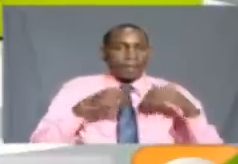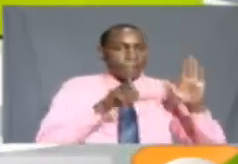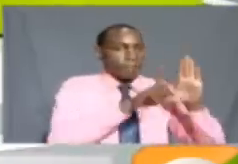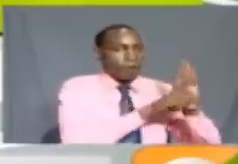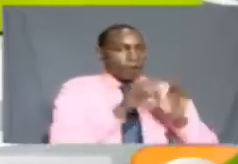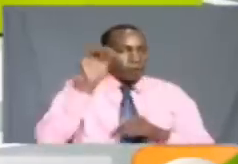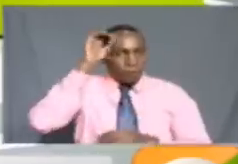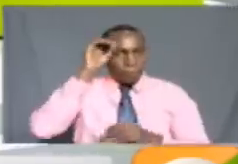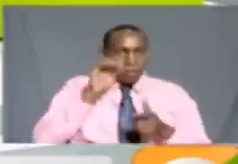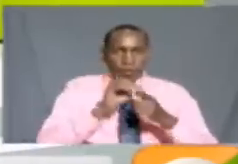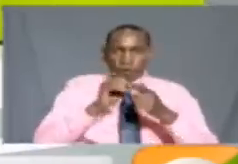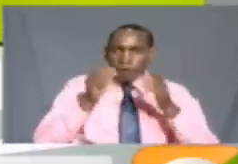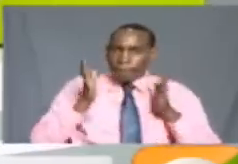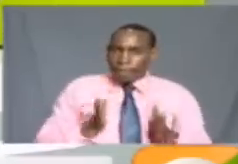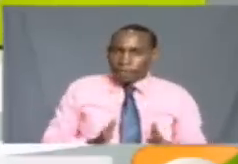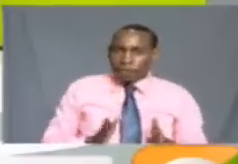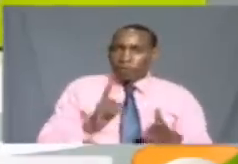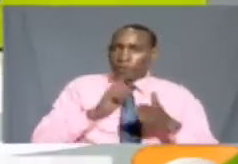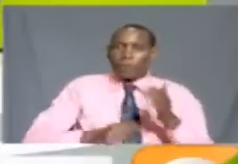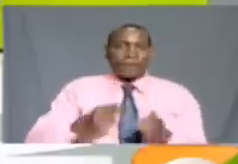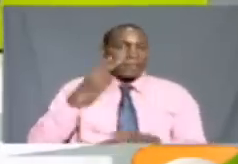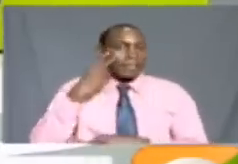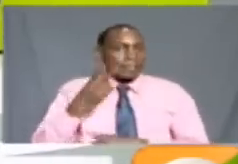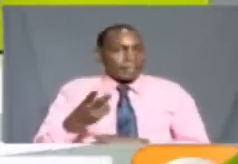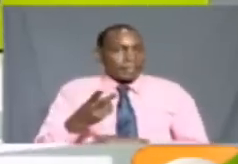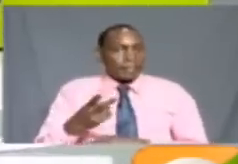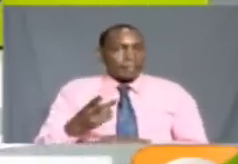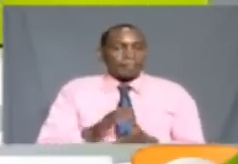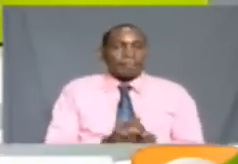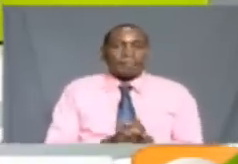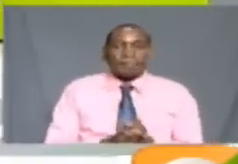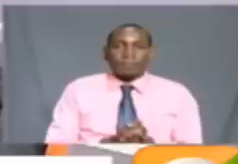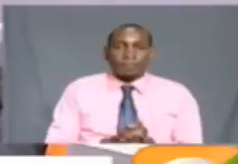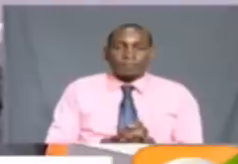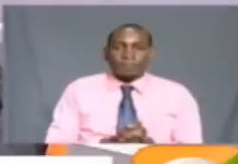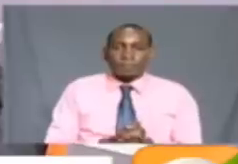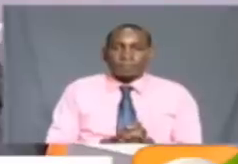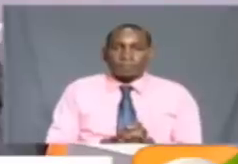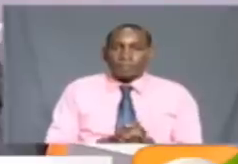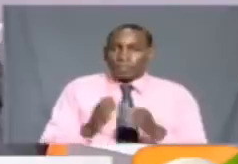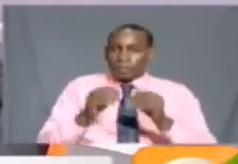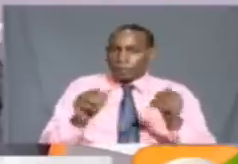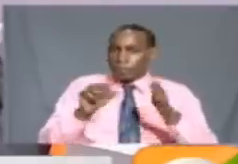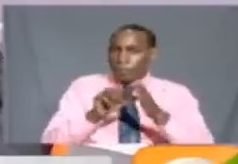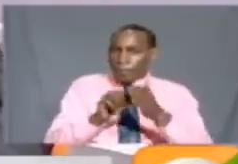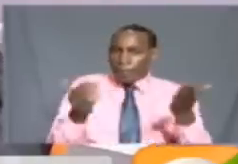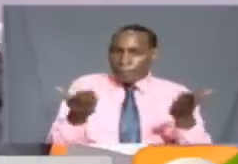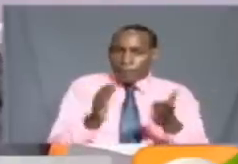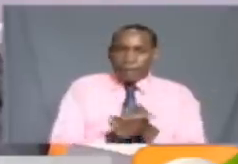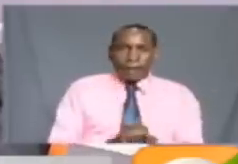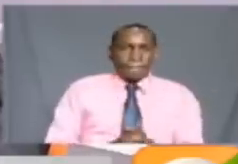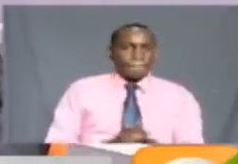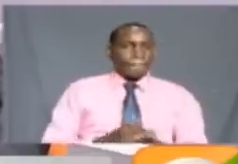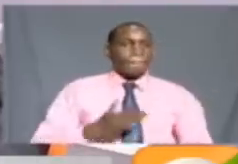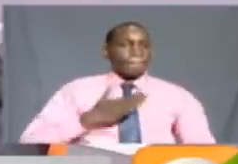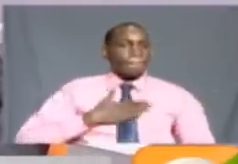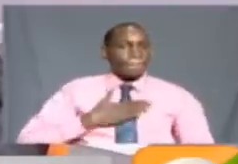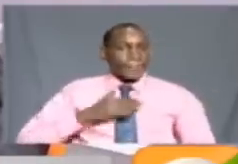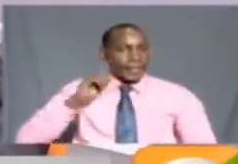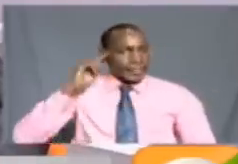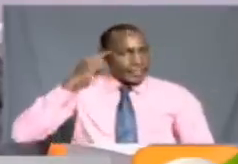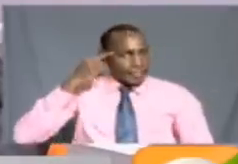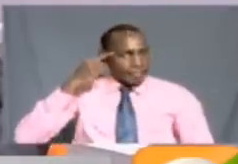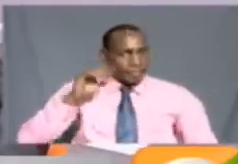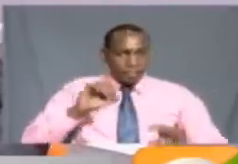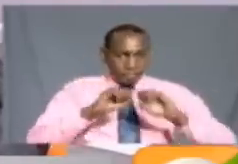or personally, from what you've seen, where do we start to get back on track? I'll start with you, Elvis. I think we,